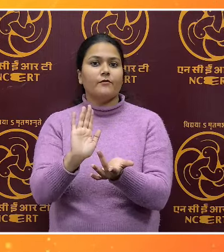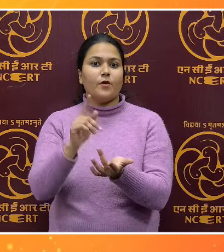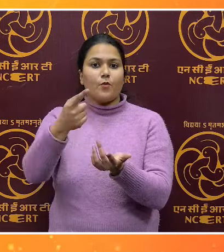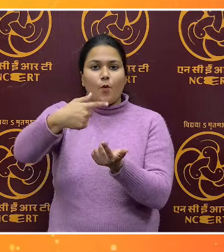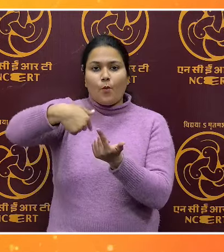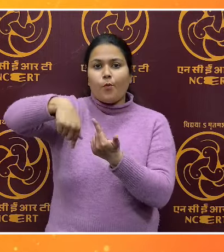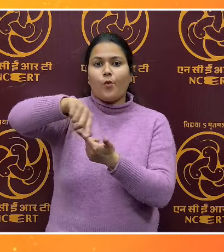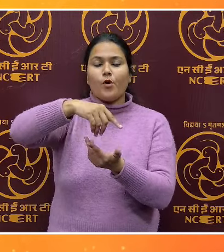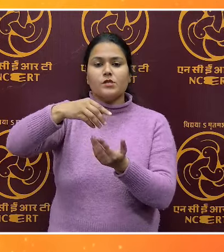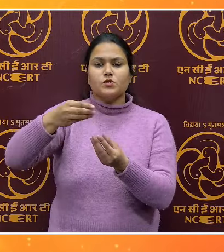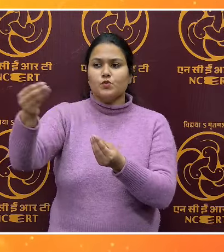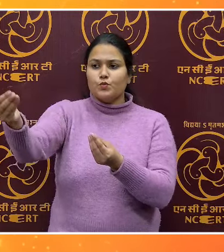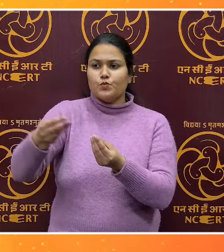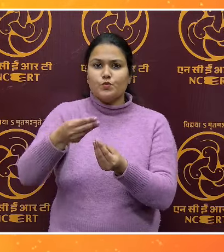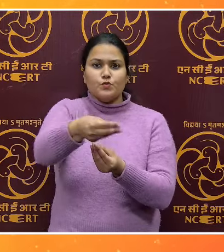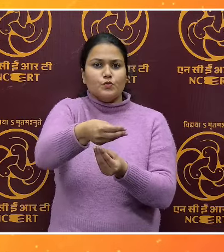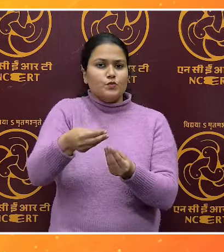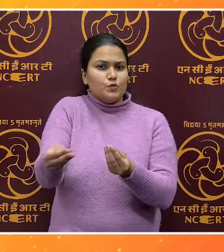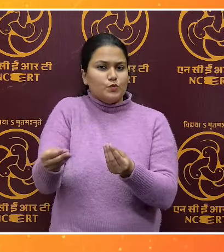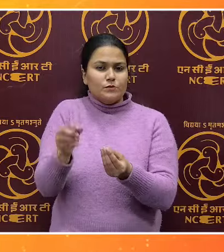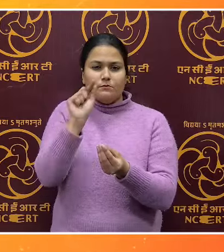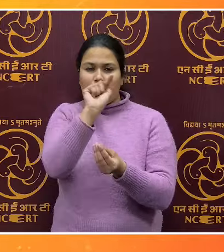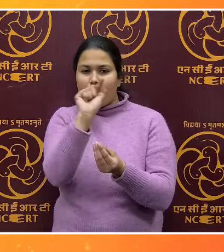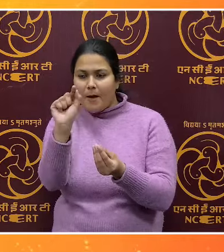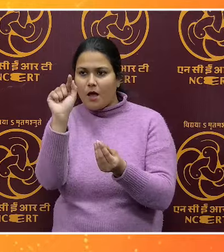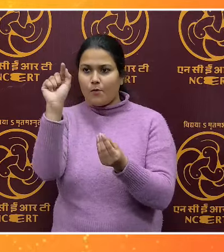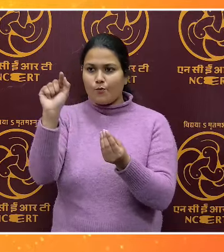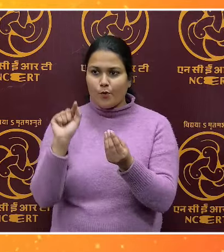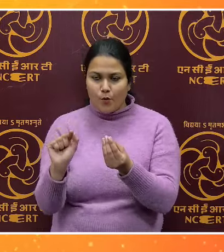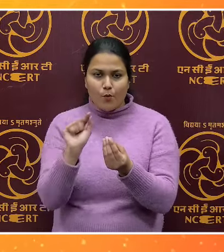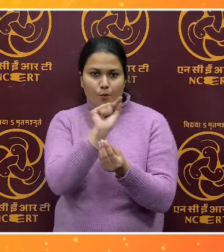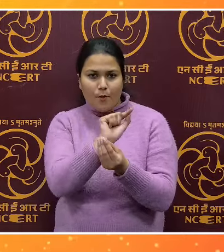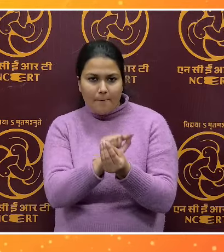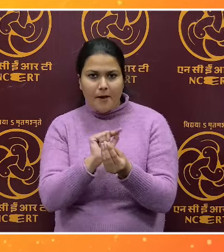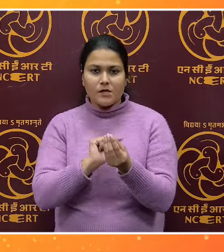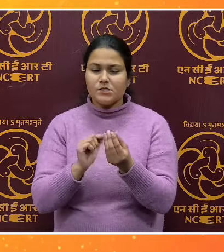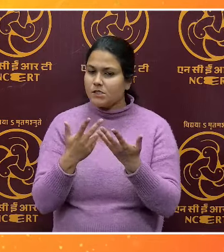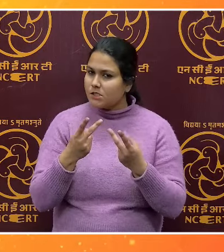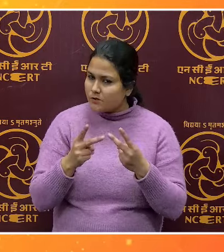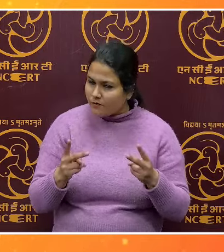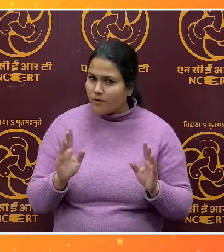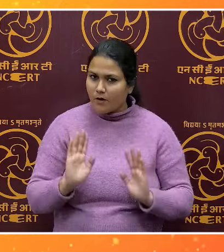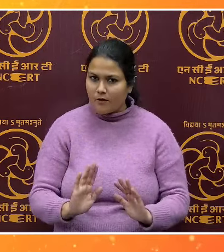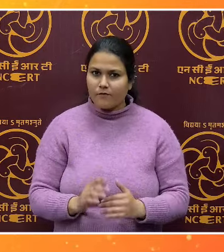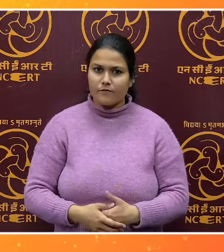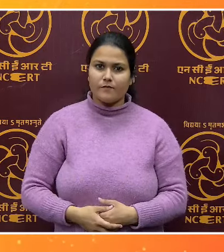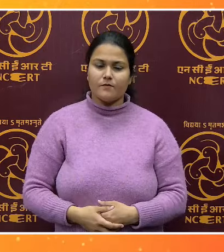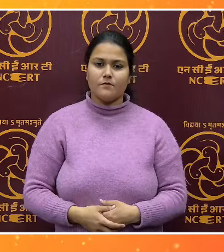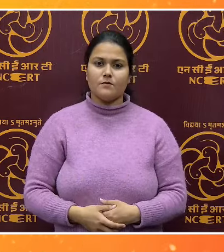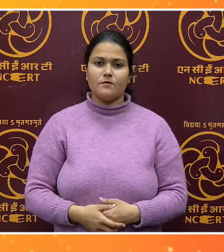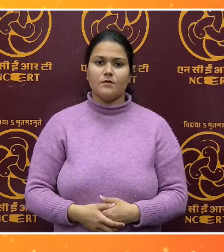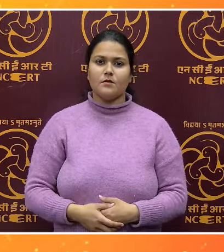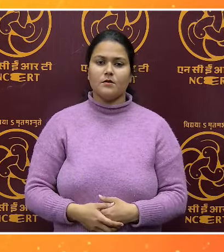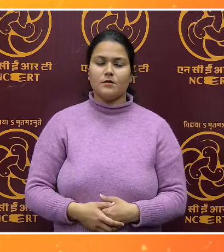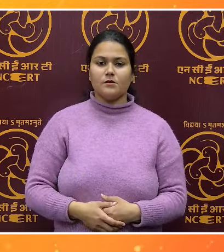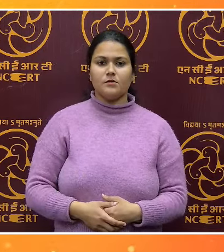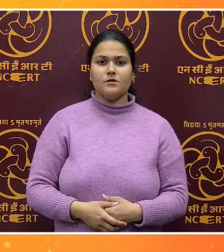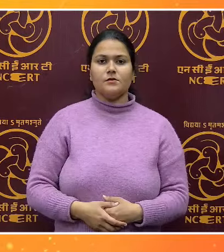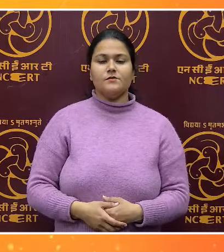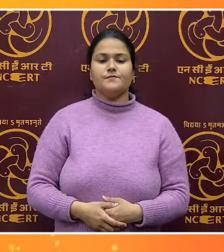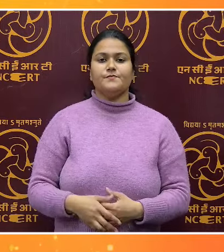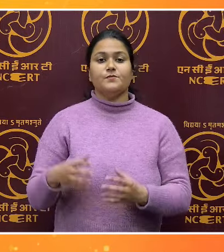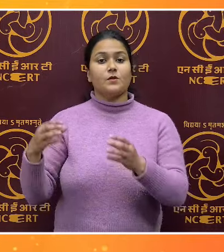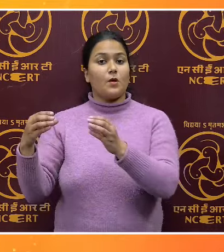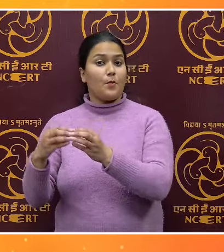the donor atoms. Central atom or ion to which a fixed number of ions or groups